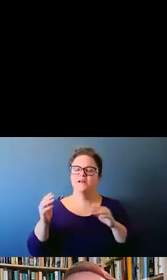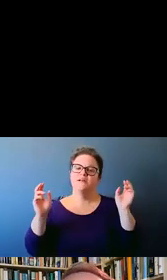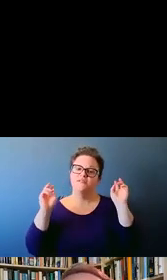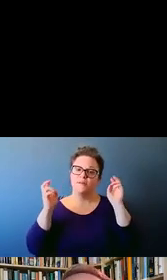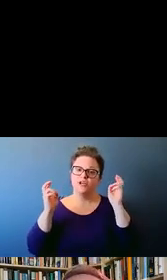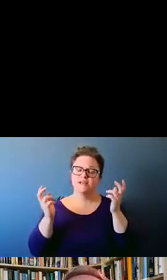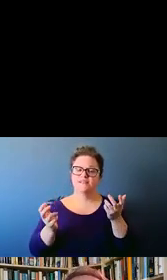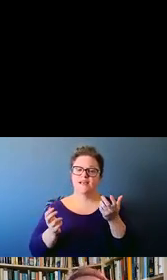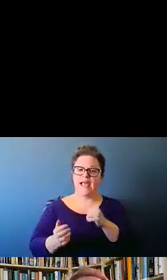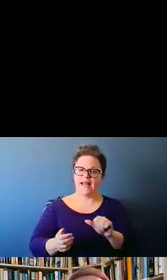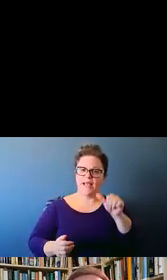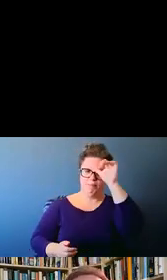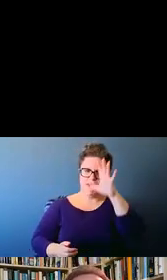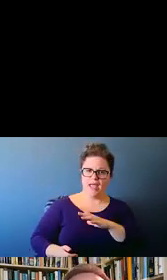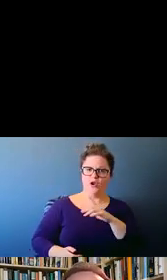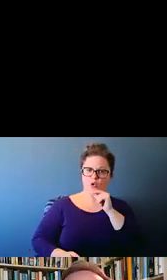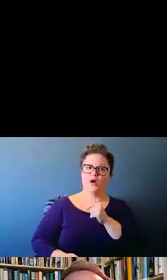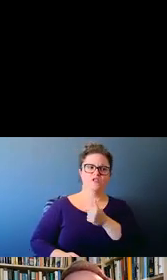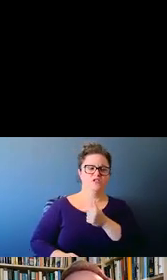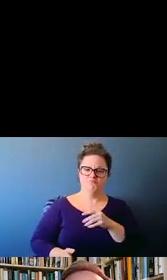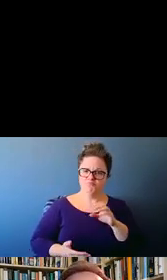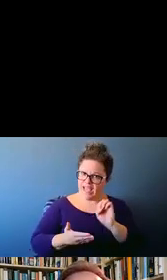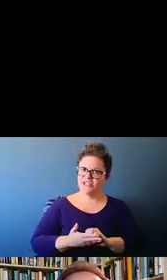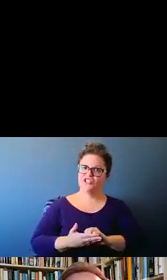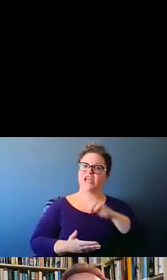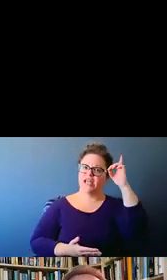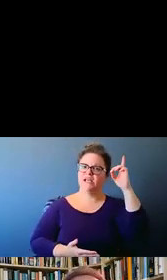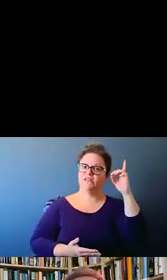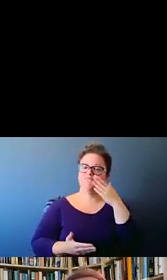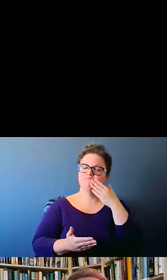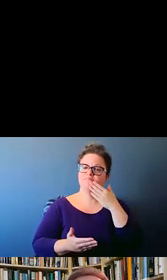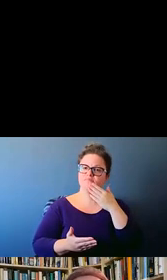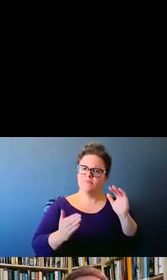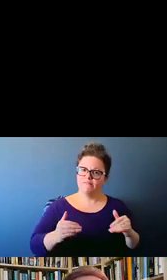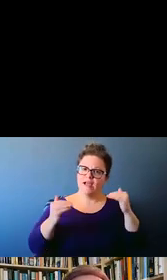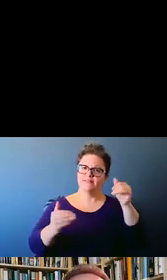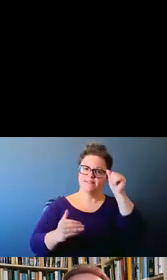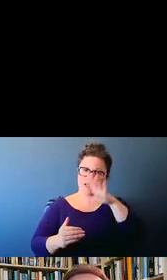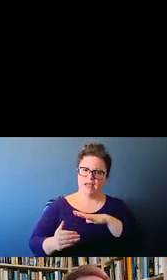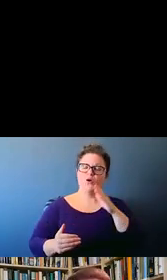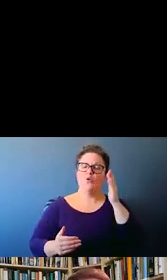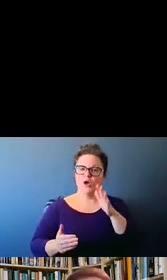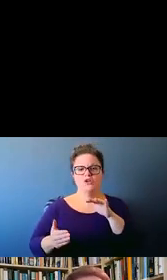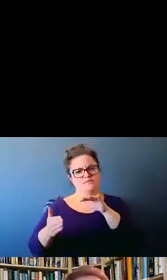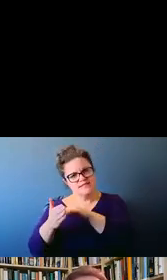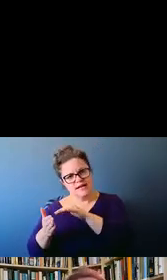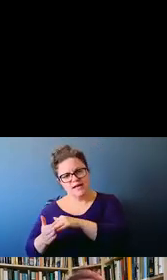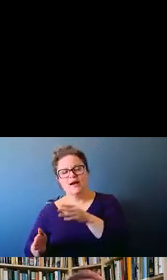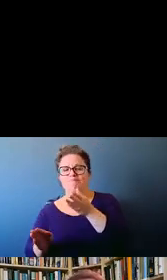men mostly at that time, these are the things that they would learn about before turning to more specific professional training if they wanted